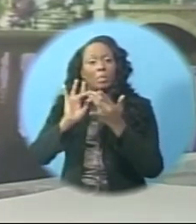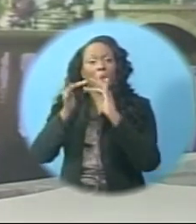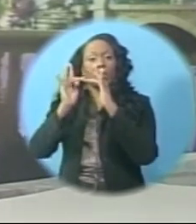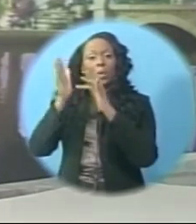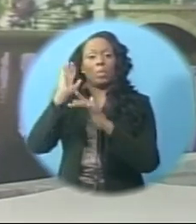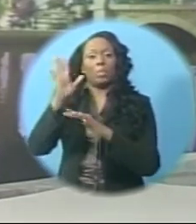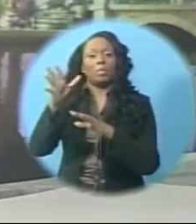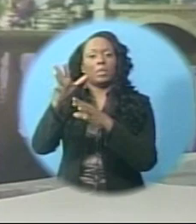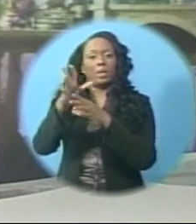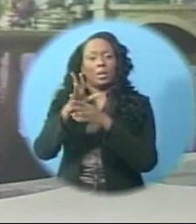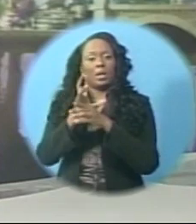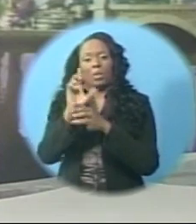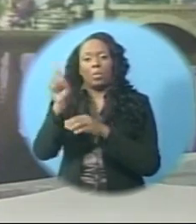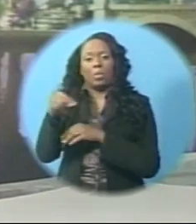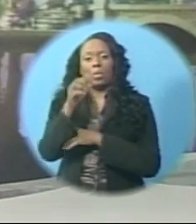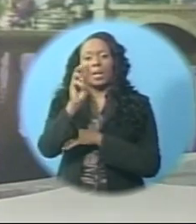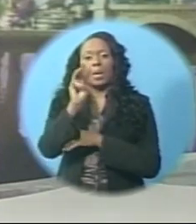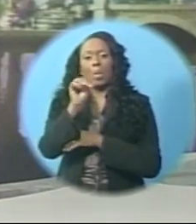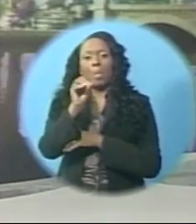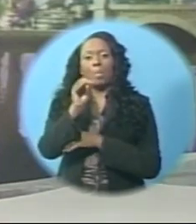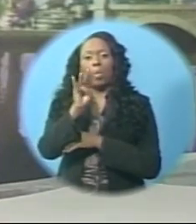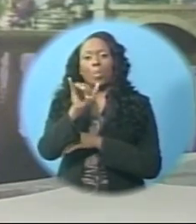are going to be mobile only.